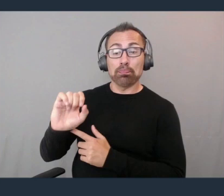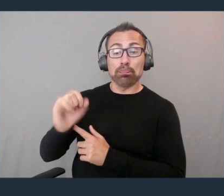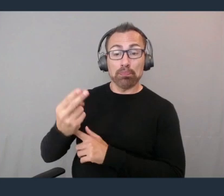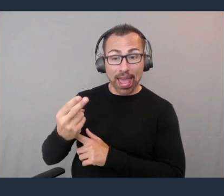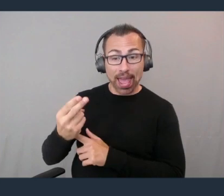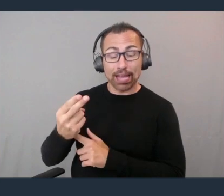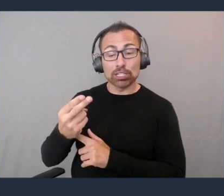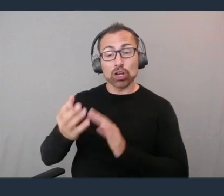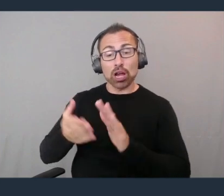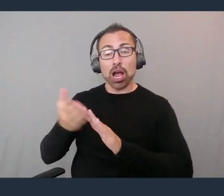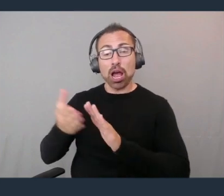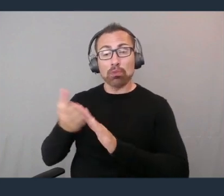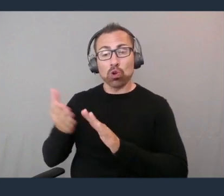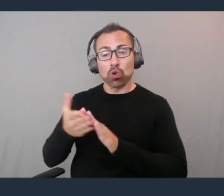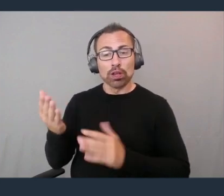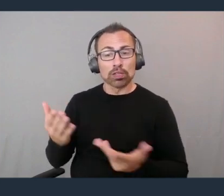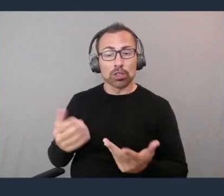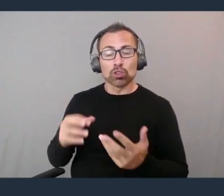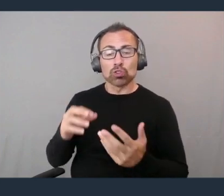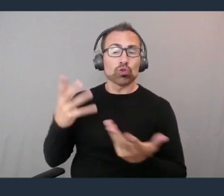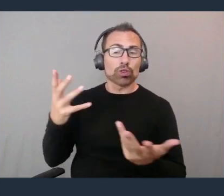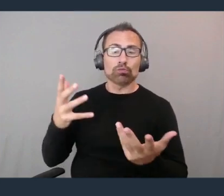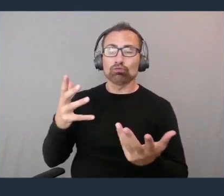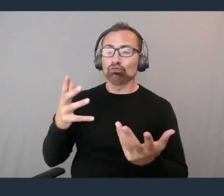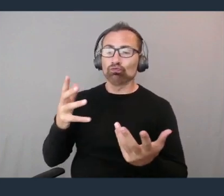at 1,000 transactions per second.